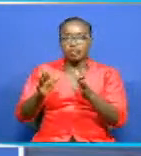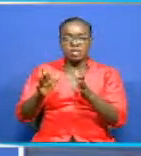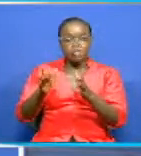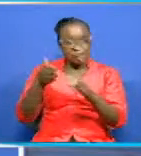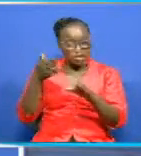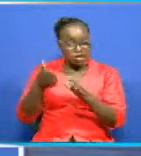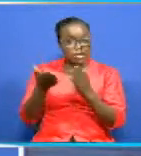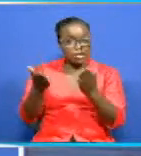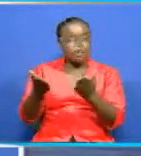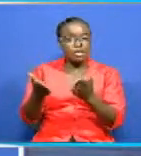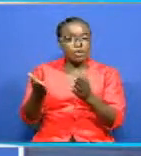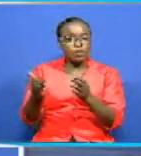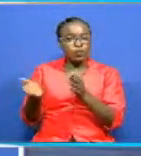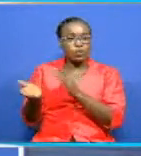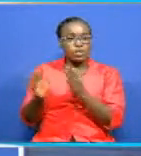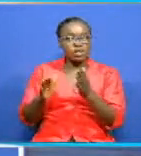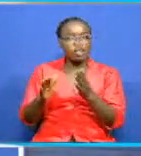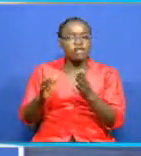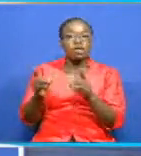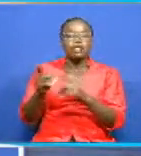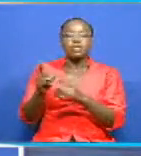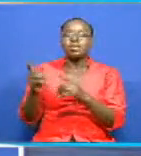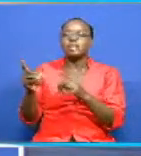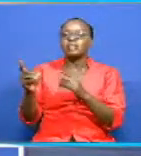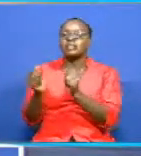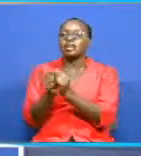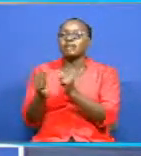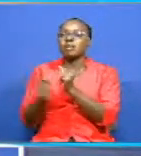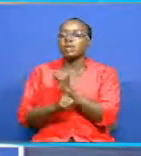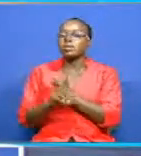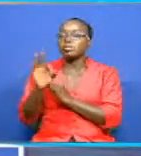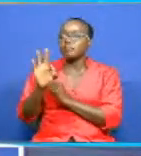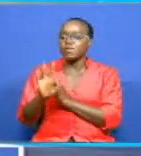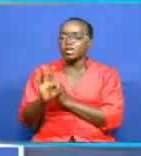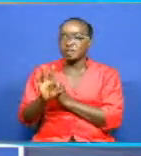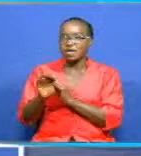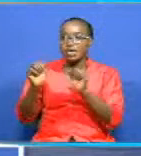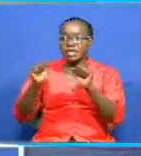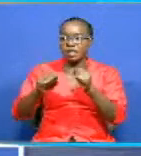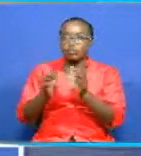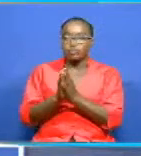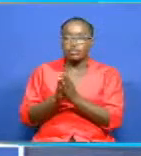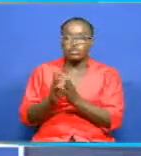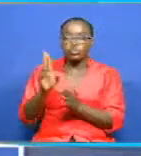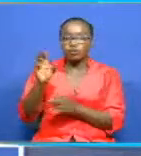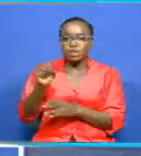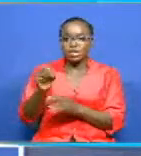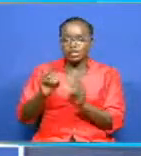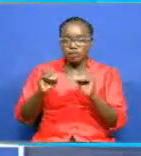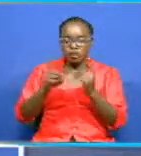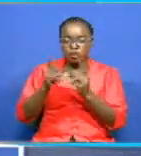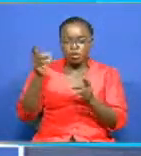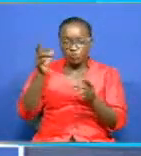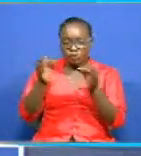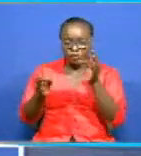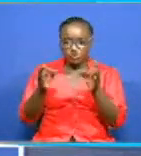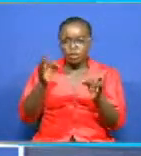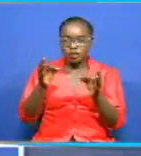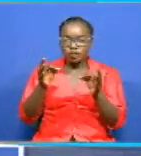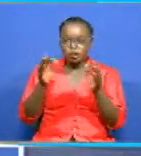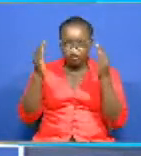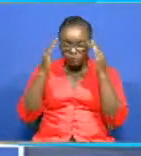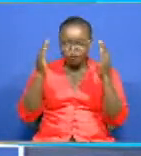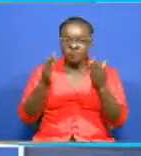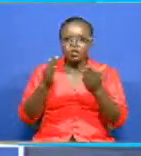who died in the 10th March 2019 accident. According to the settlement agreement with the U.S. Department of Justice, Boeing has committed to establish